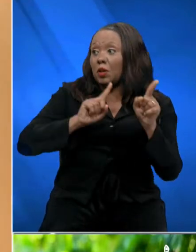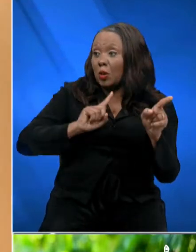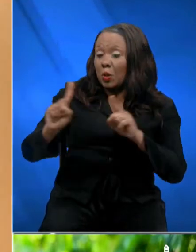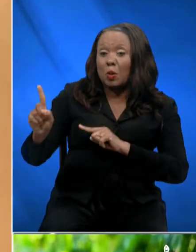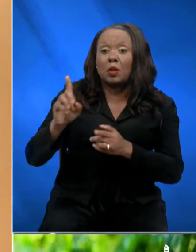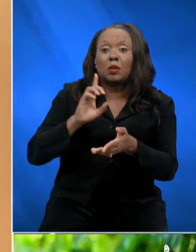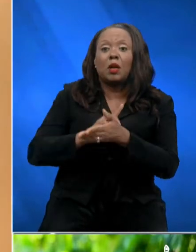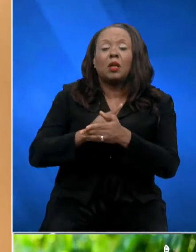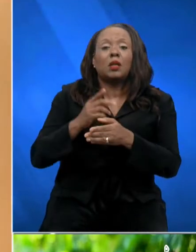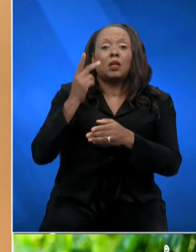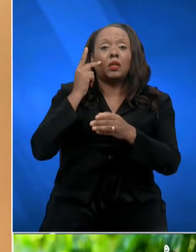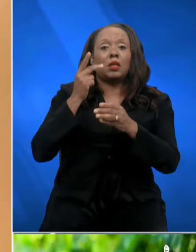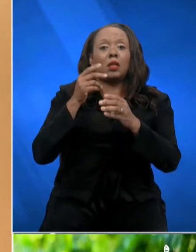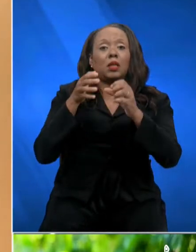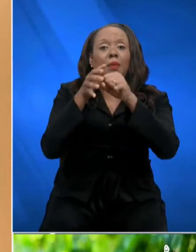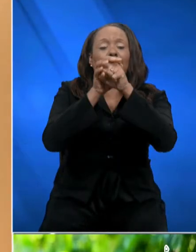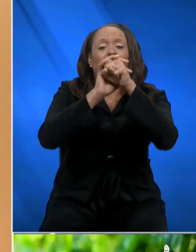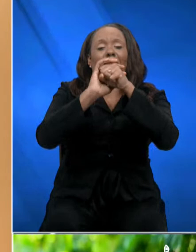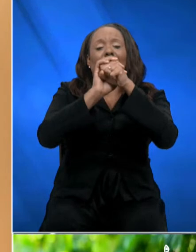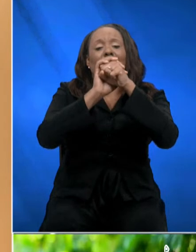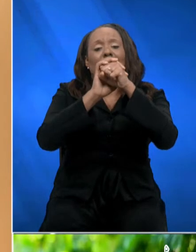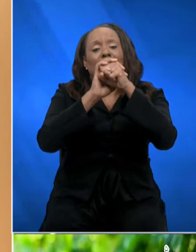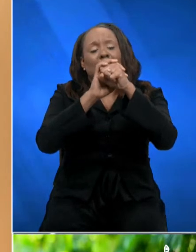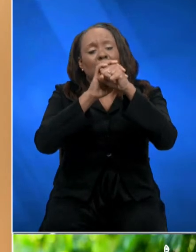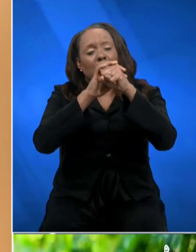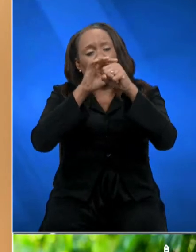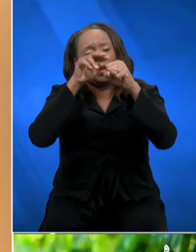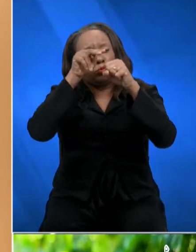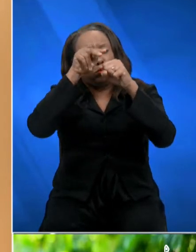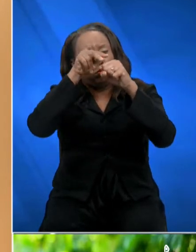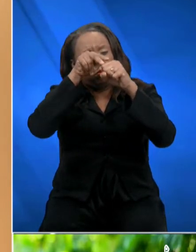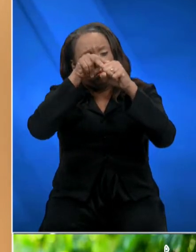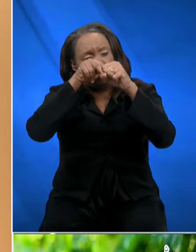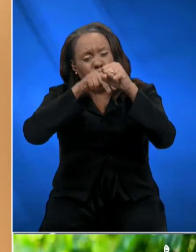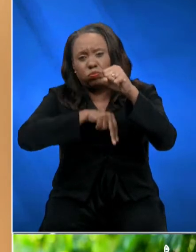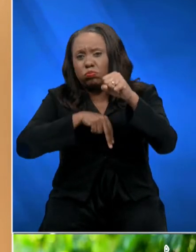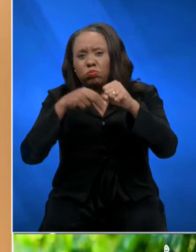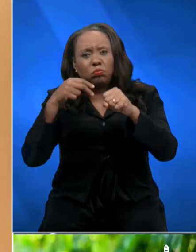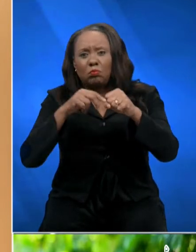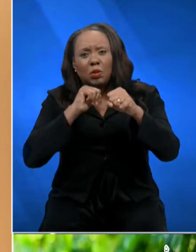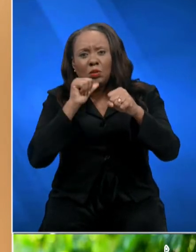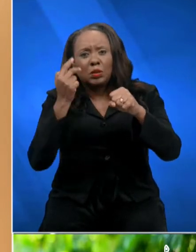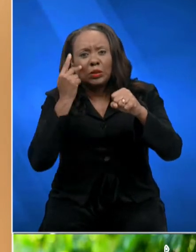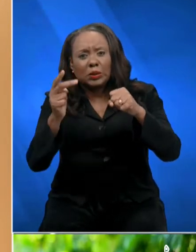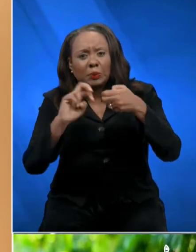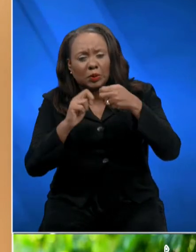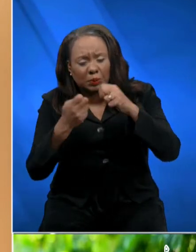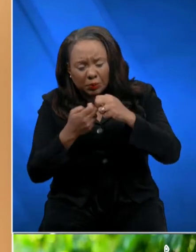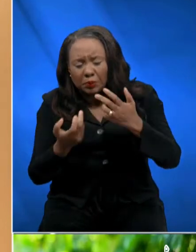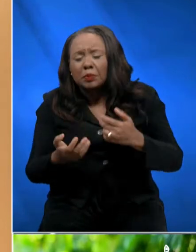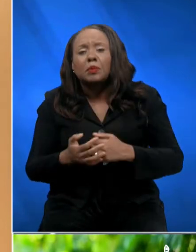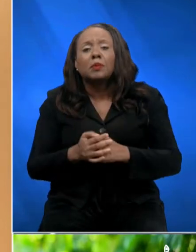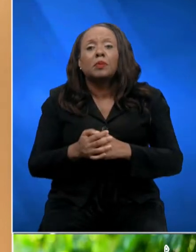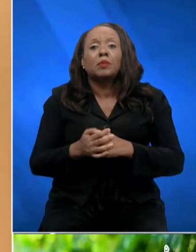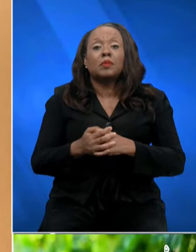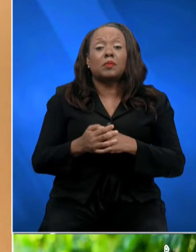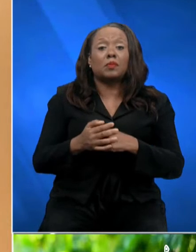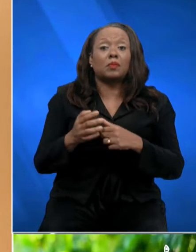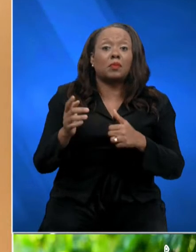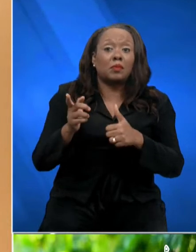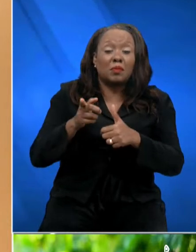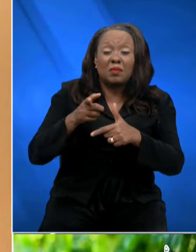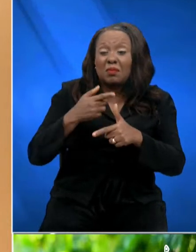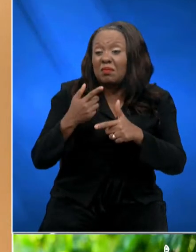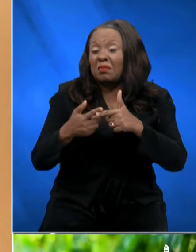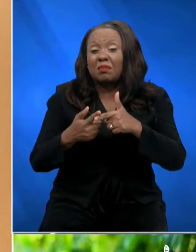you can say there's no clinical sign of diabetic retinopathy. And then after that, you have the mild, moderate,